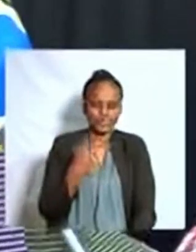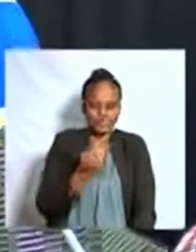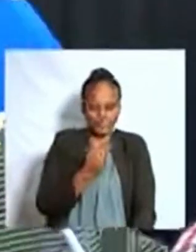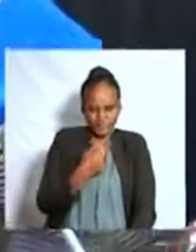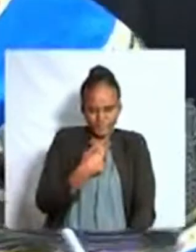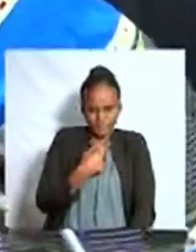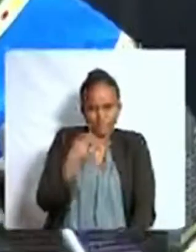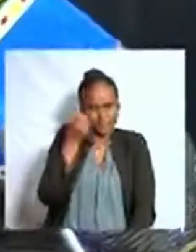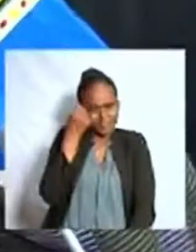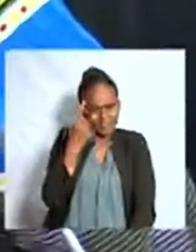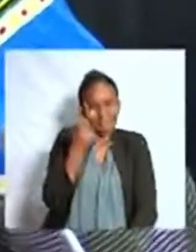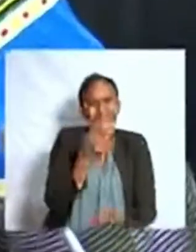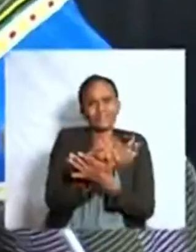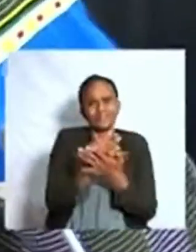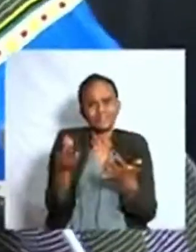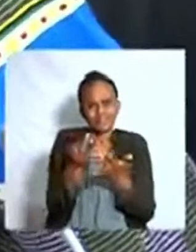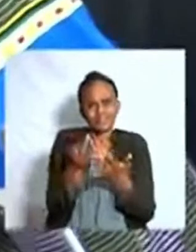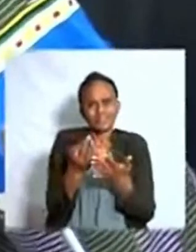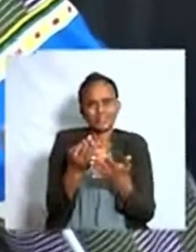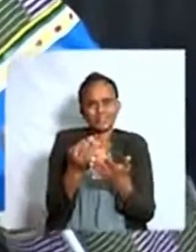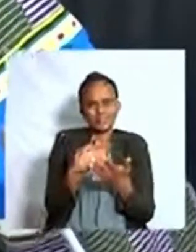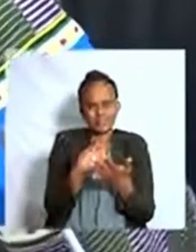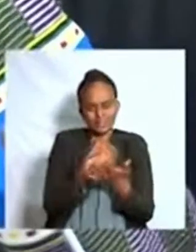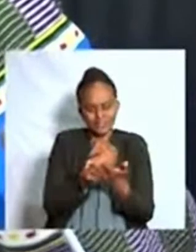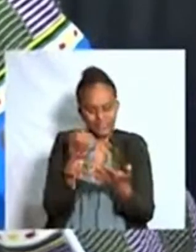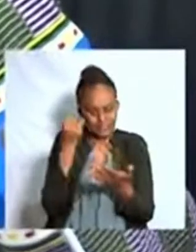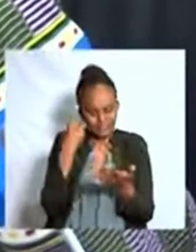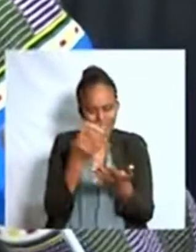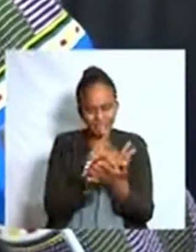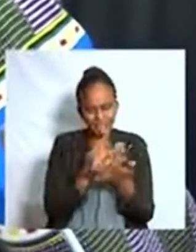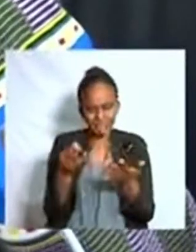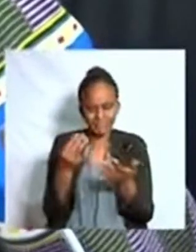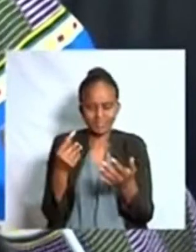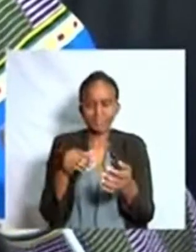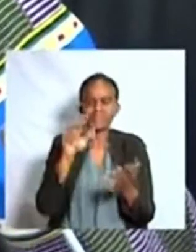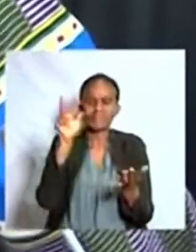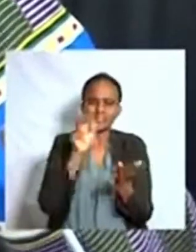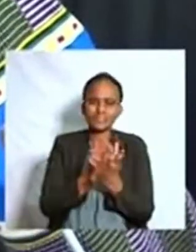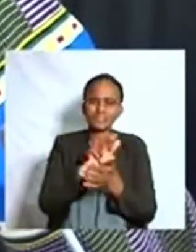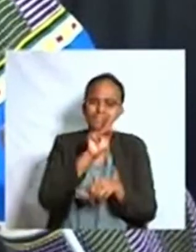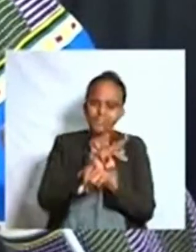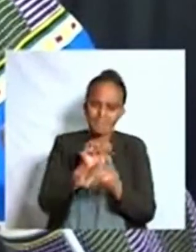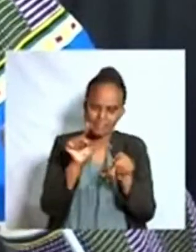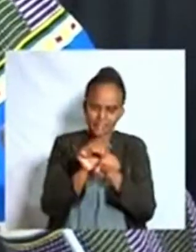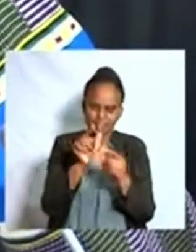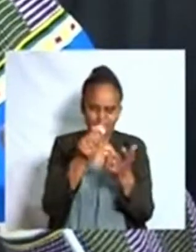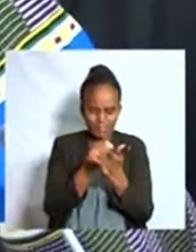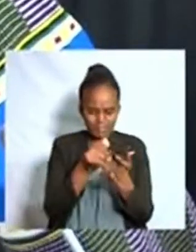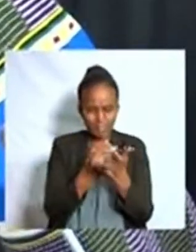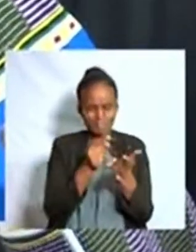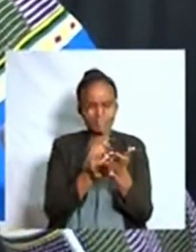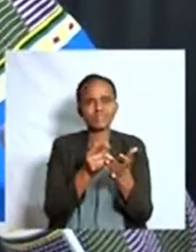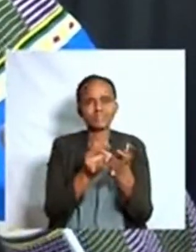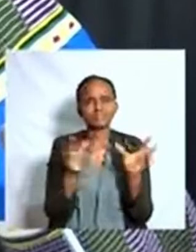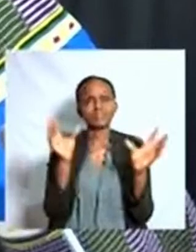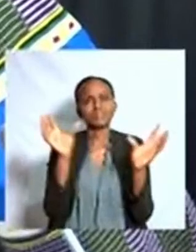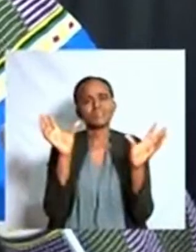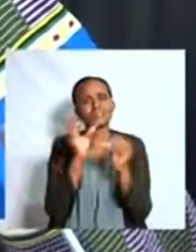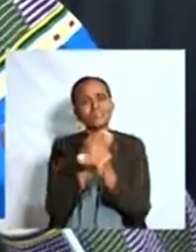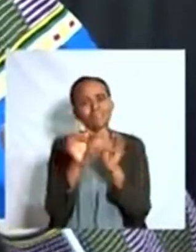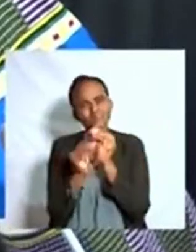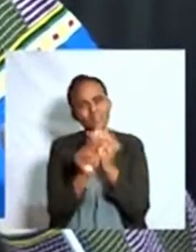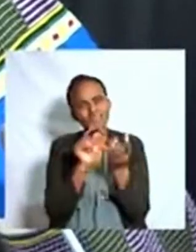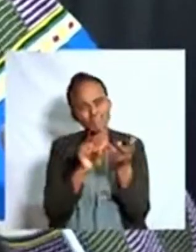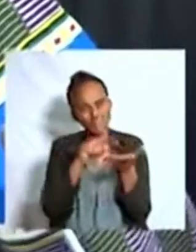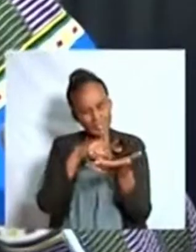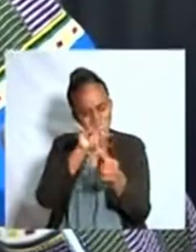failing to understand who approved this project and why the monies were again even paid